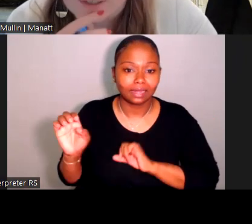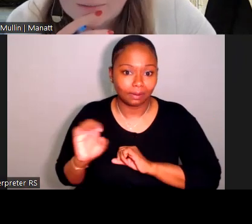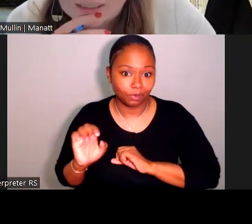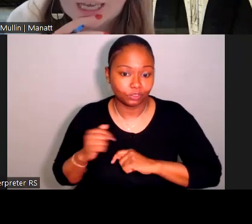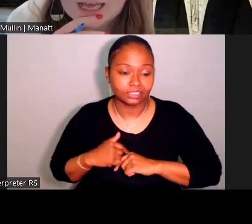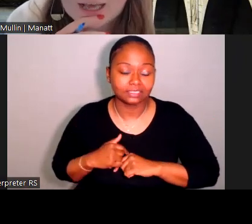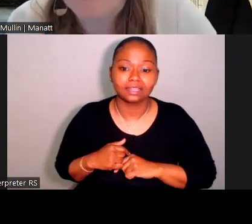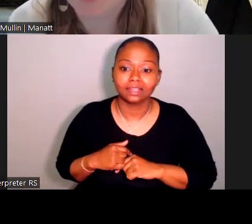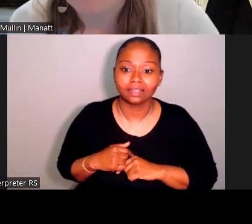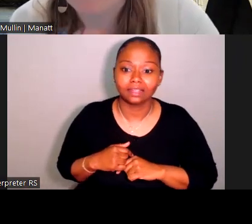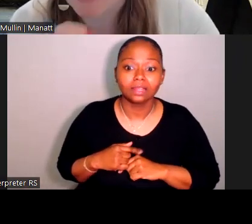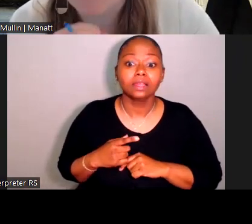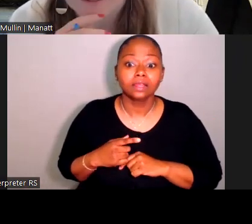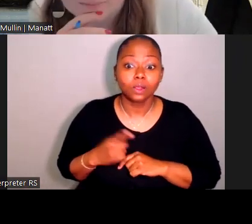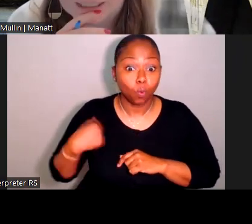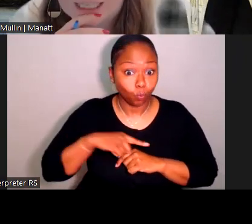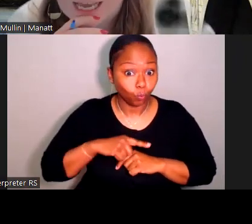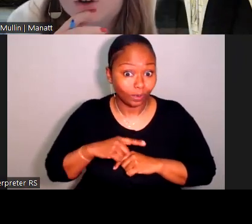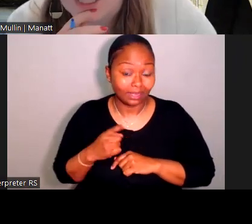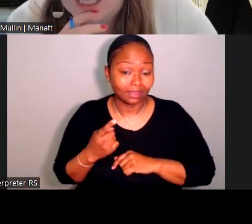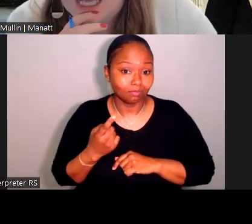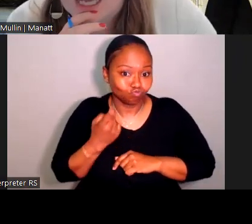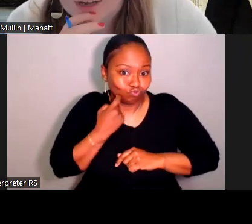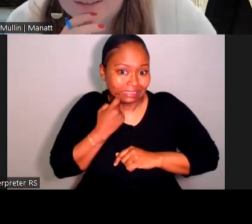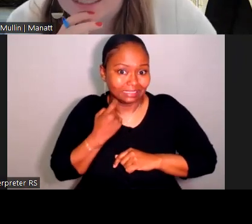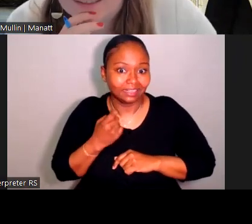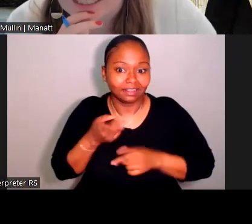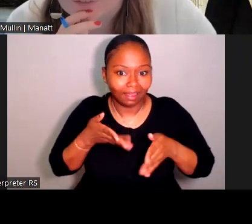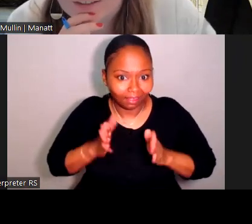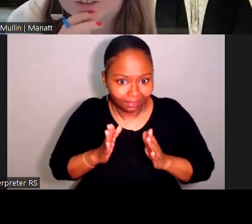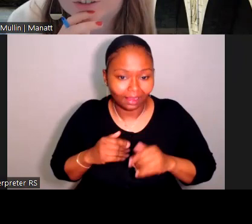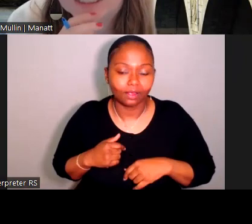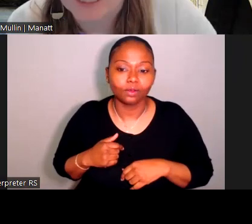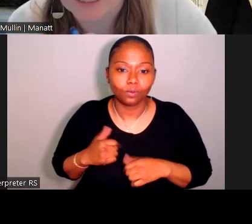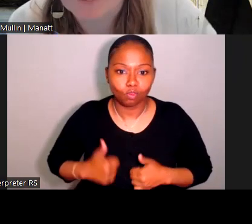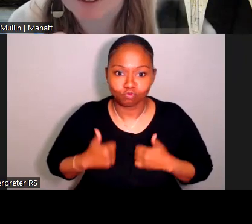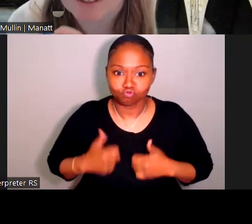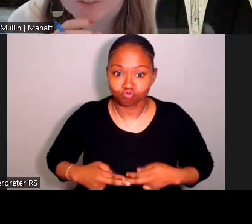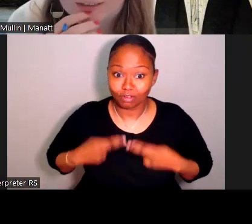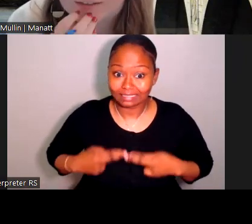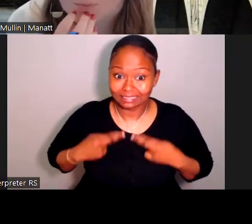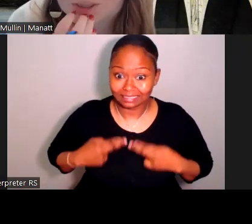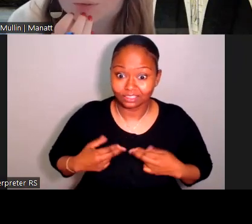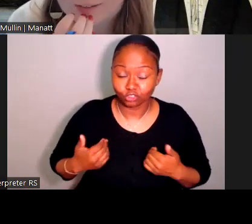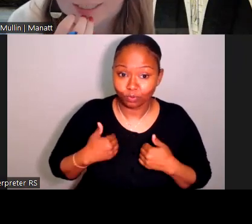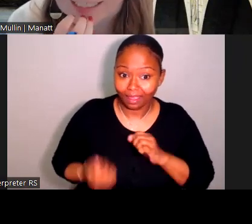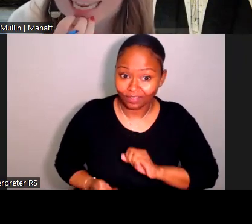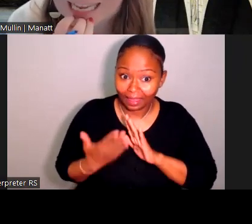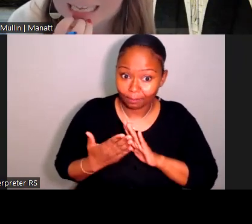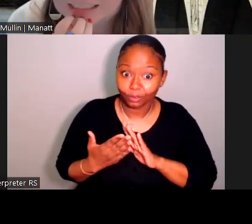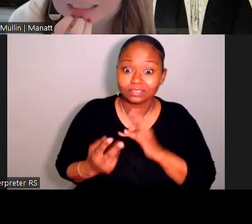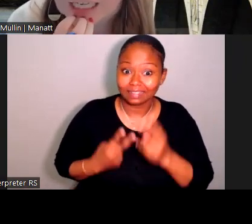parameters must reasonably allow resident designated visitors to conduct in-person visits with the